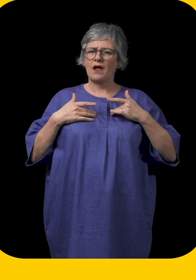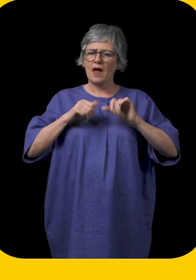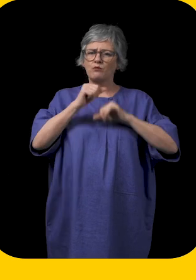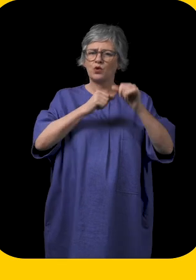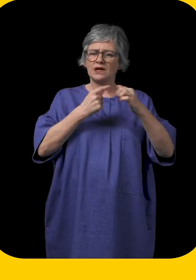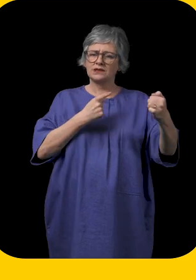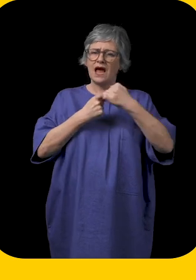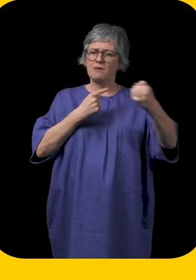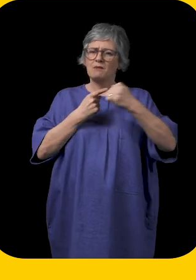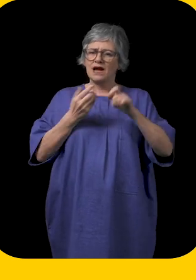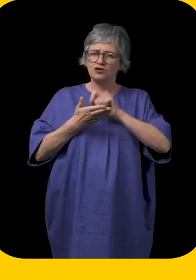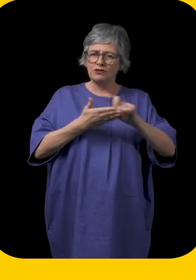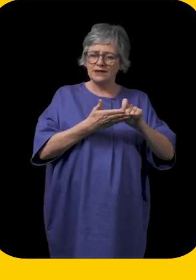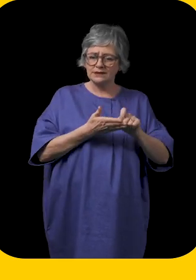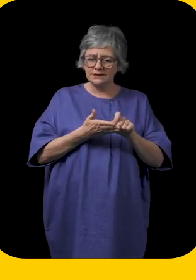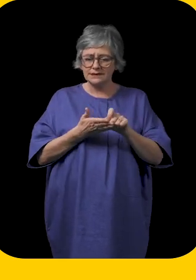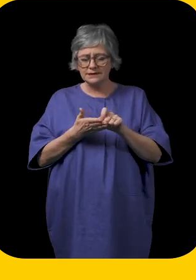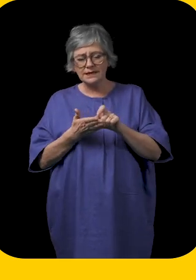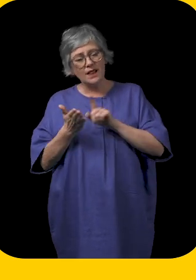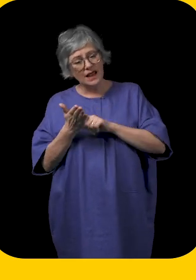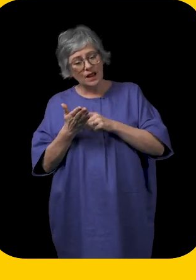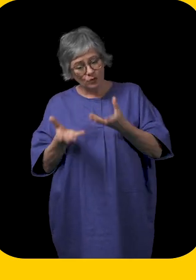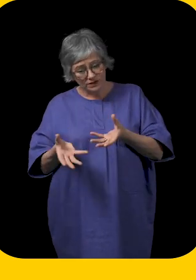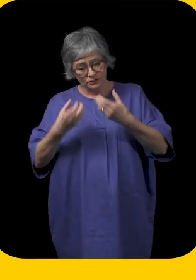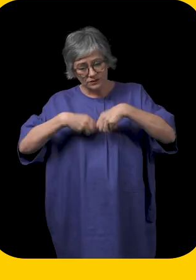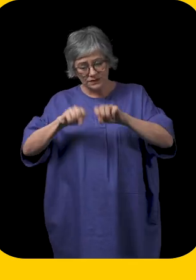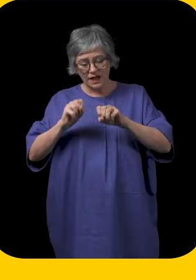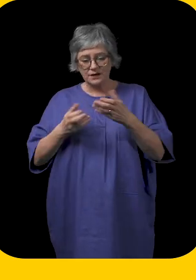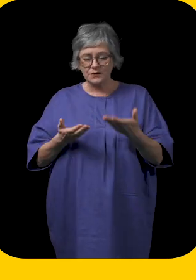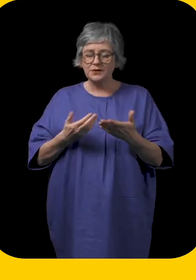process impacts your writing, Leila? Would you like to?